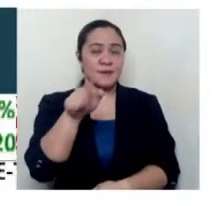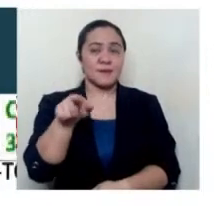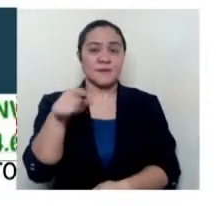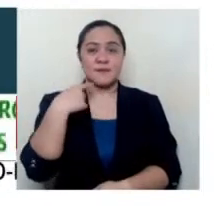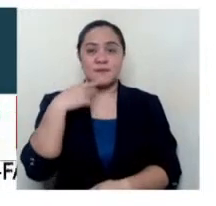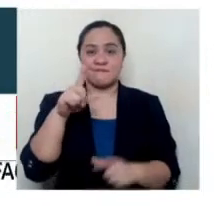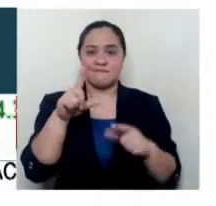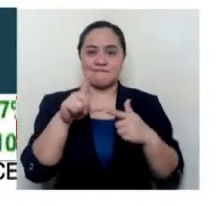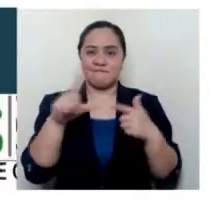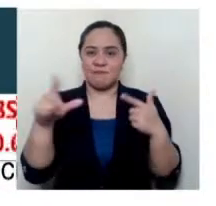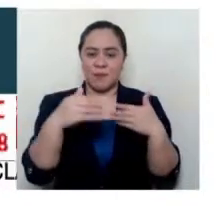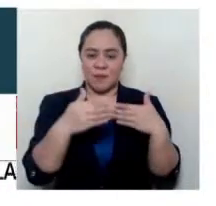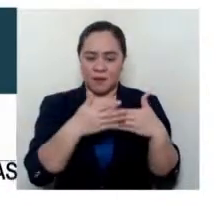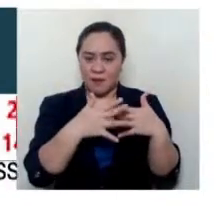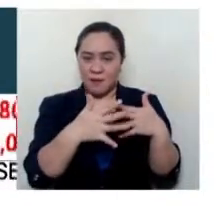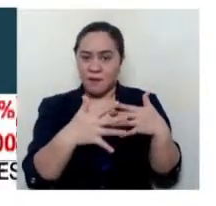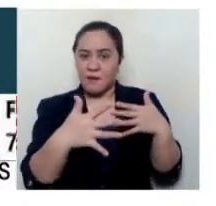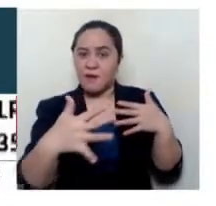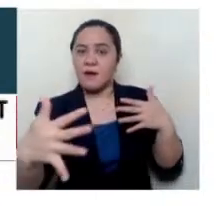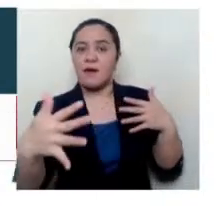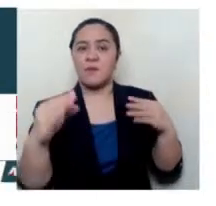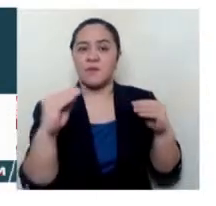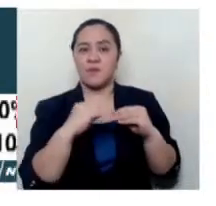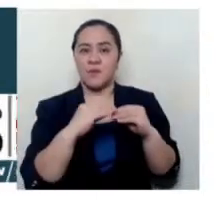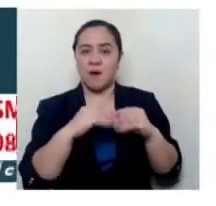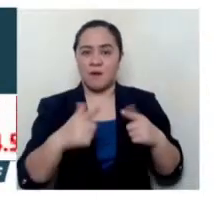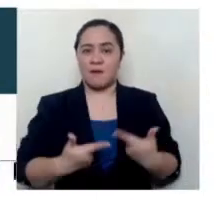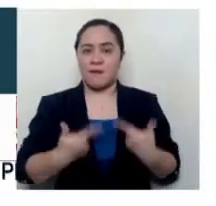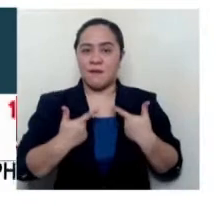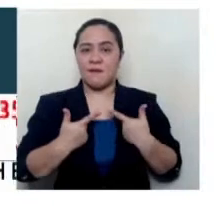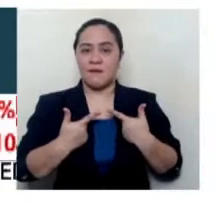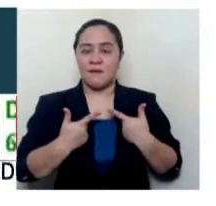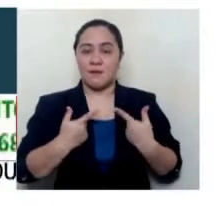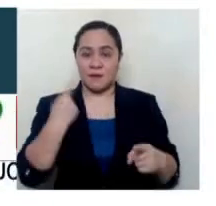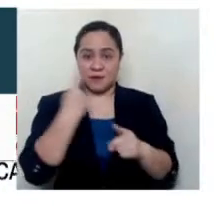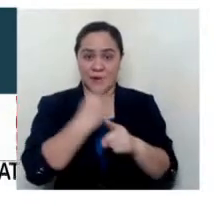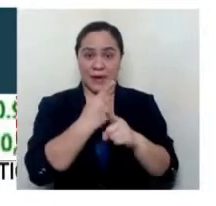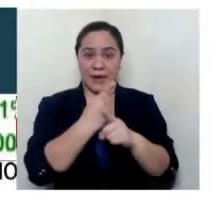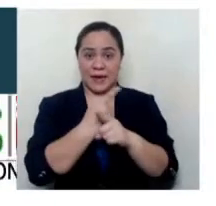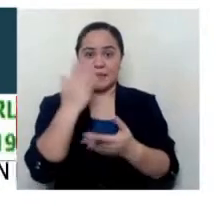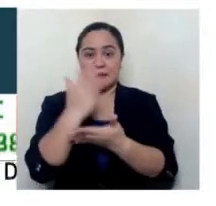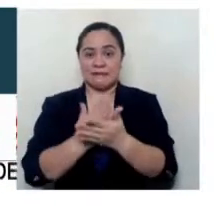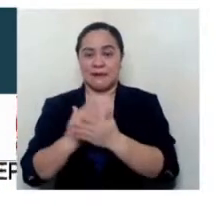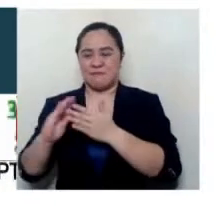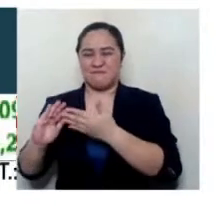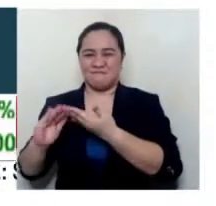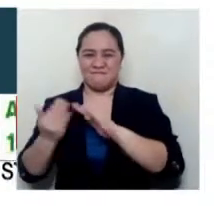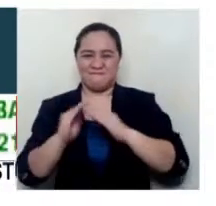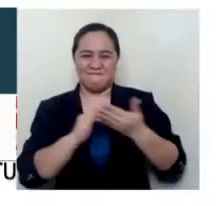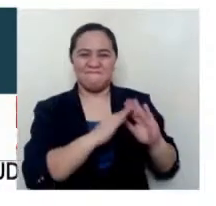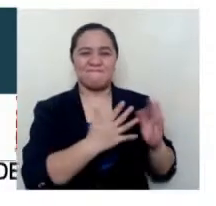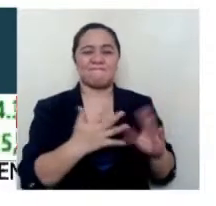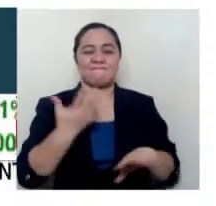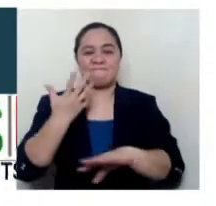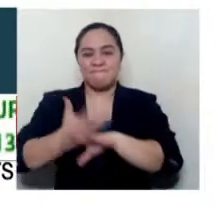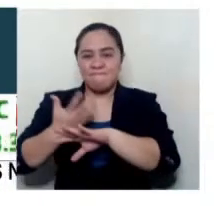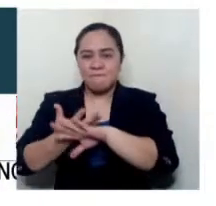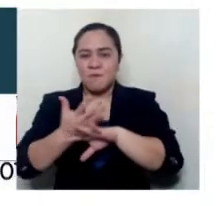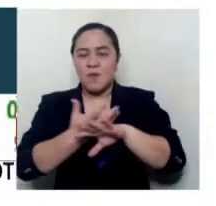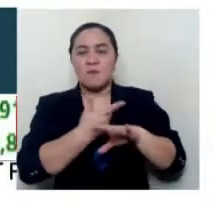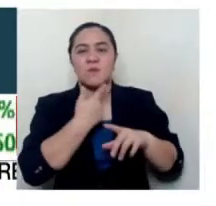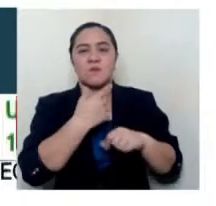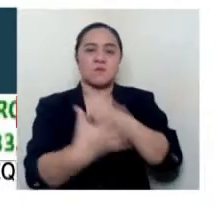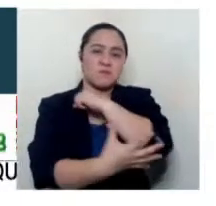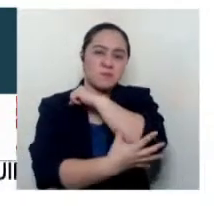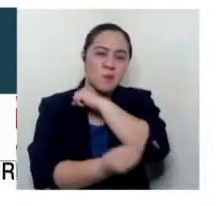lifeline. Right, right. Many of them belong to the informal sector. And this has become, as we